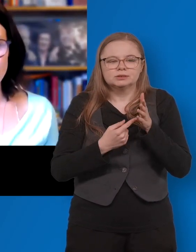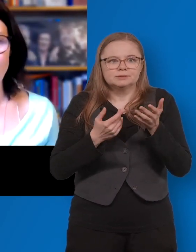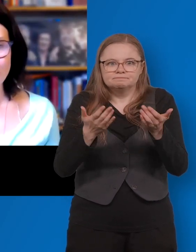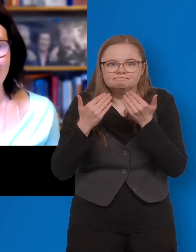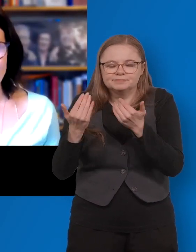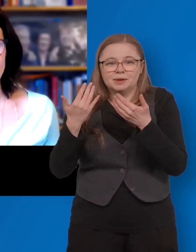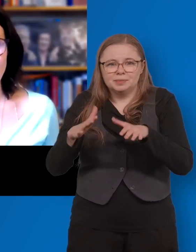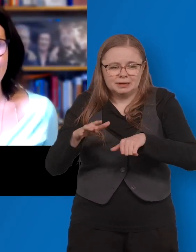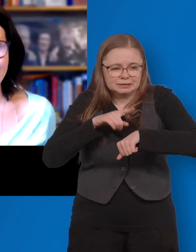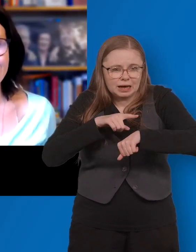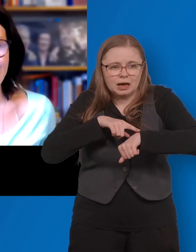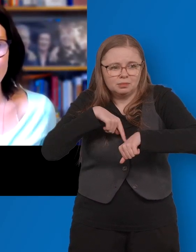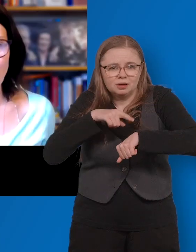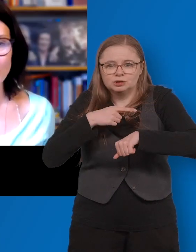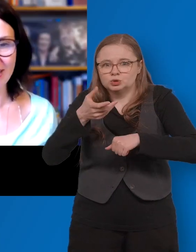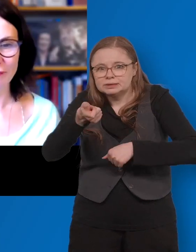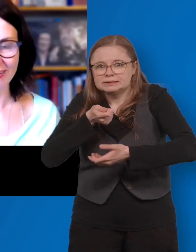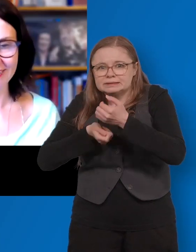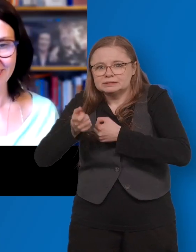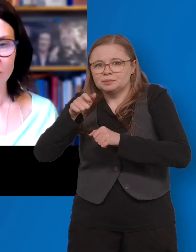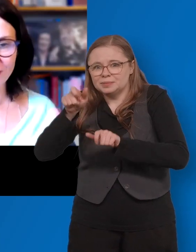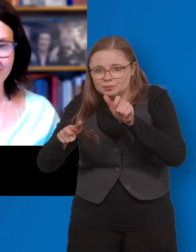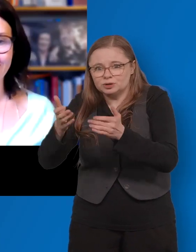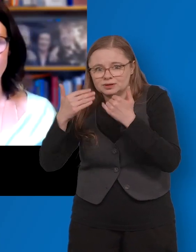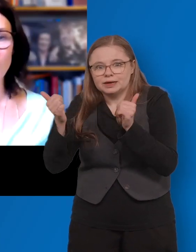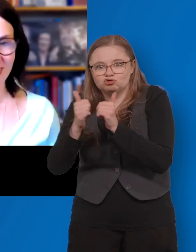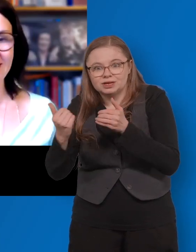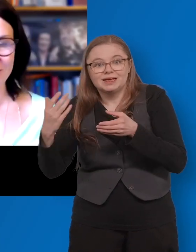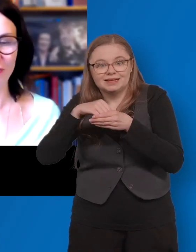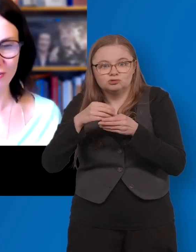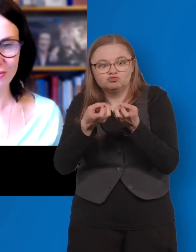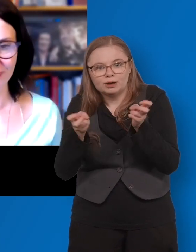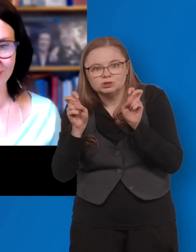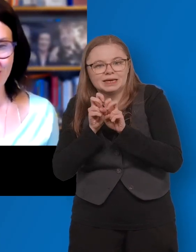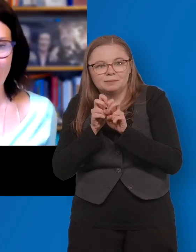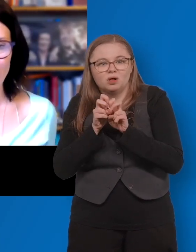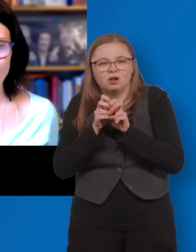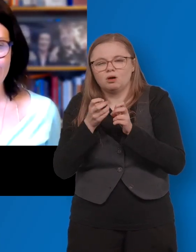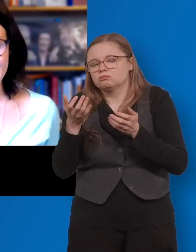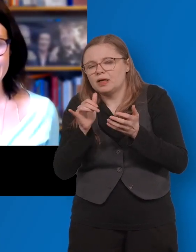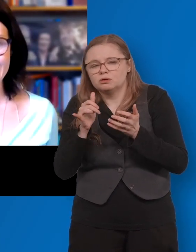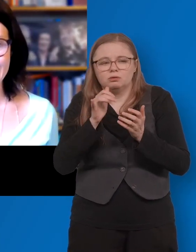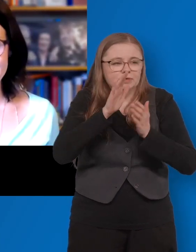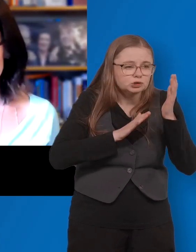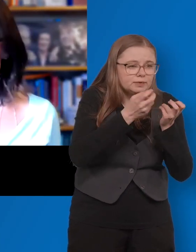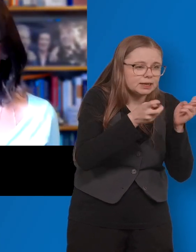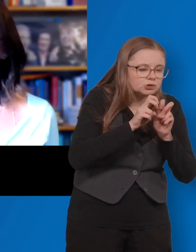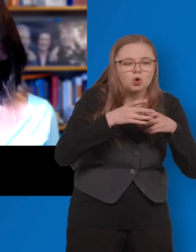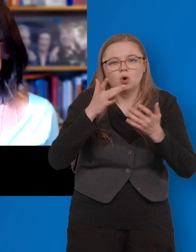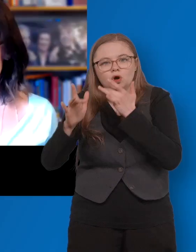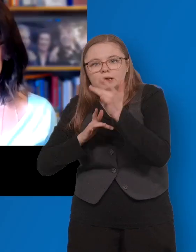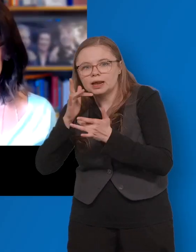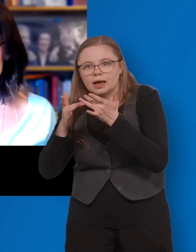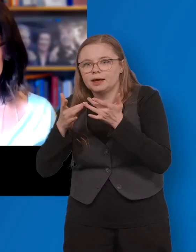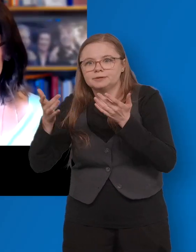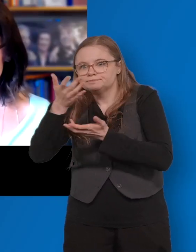them to the round table, whether the round table is real or whether it is virtual. So I hope that is at least some way